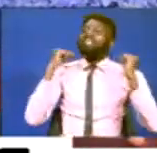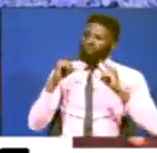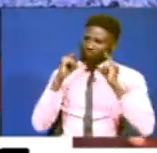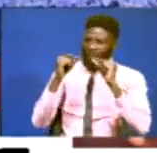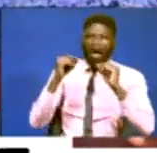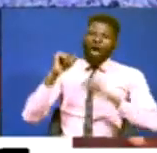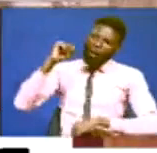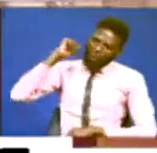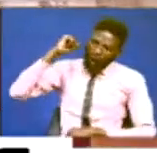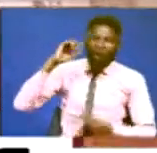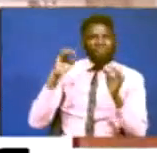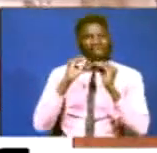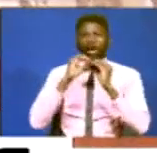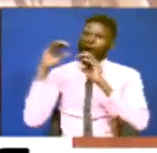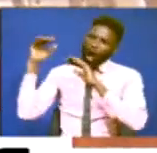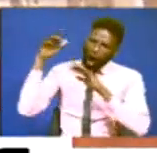country if not well managed.